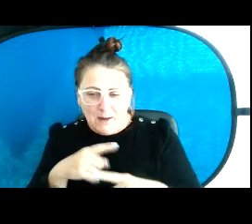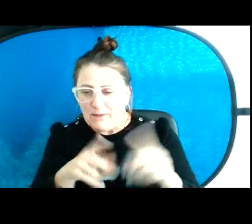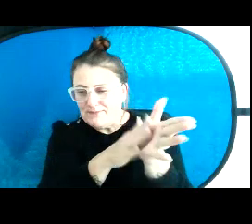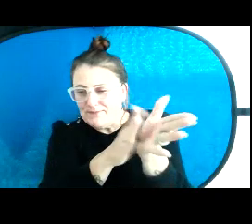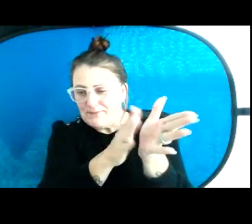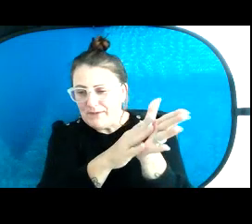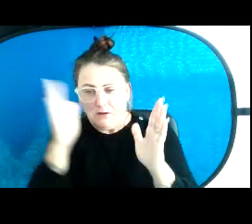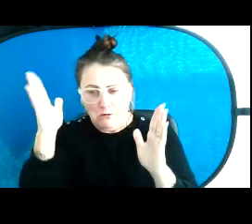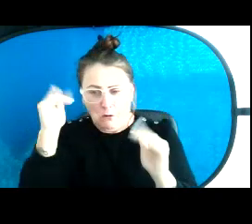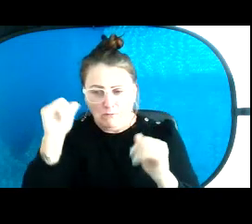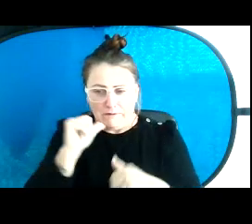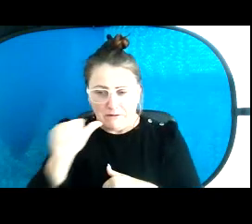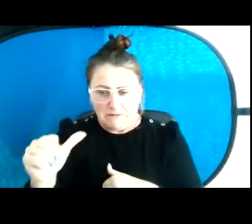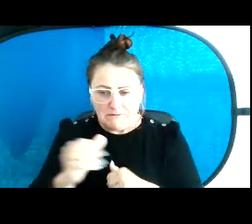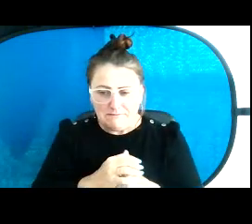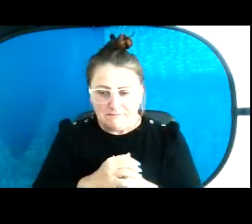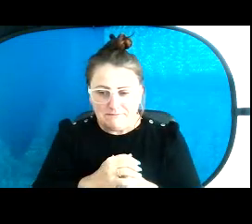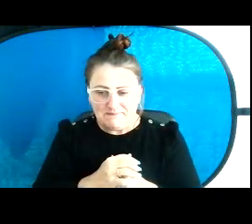not.